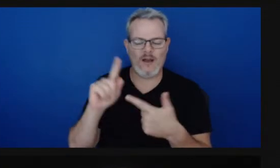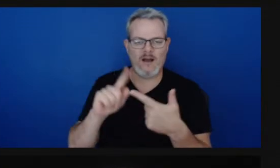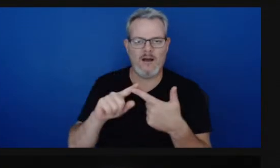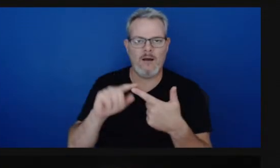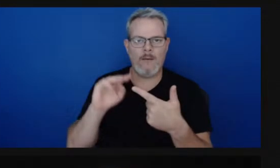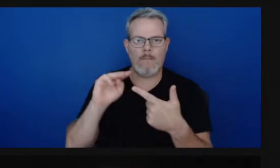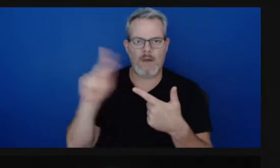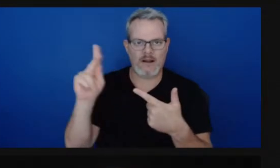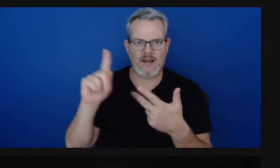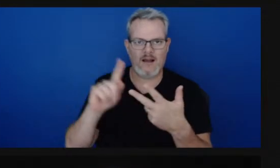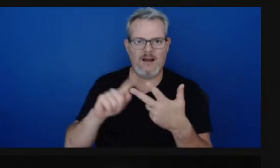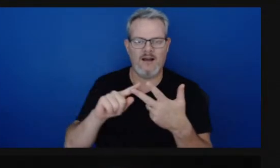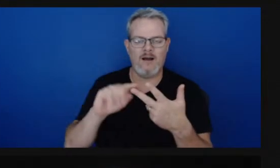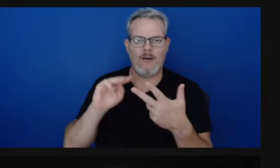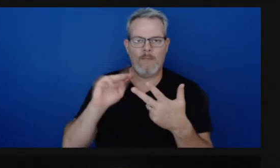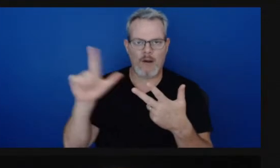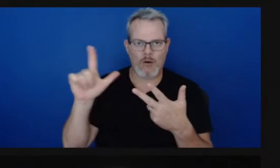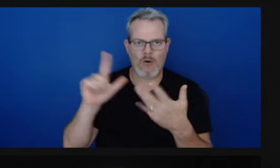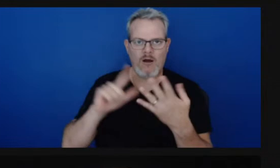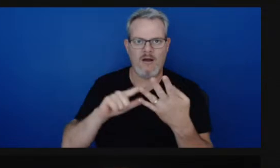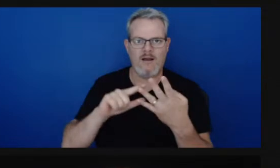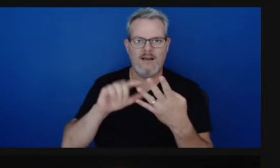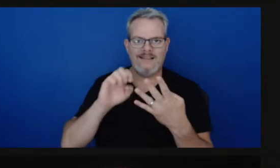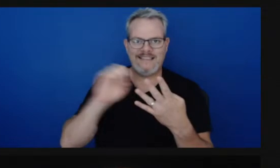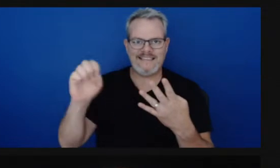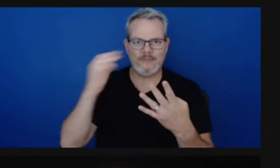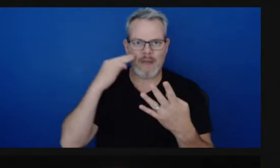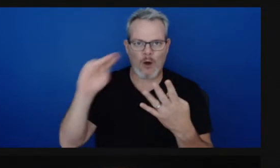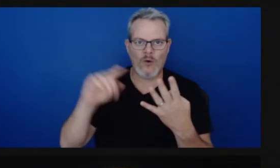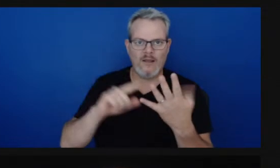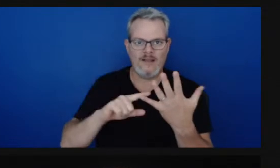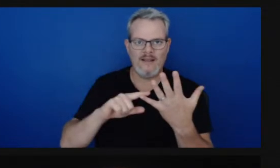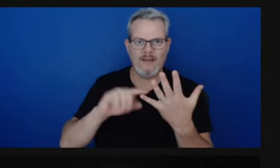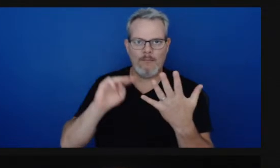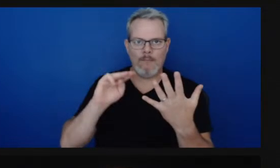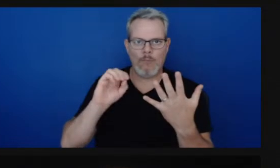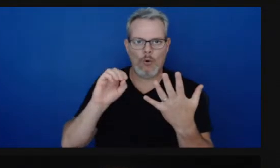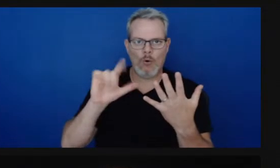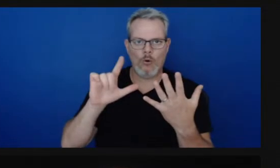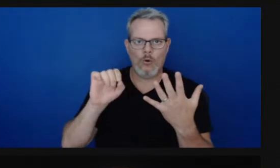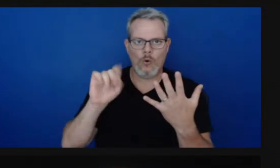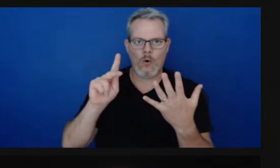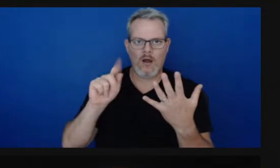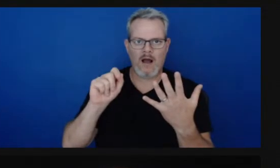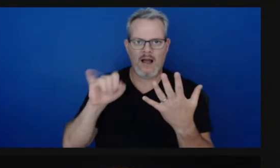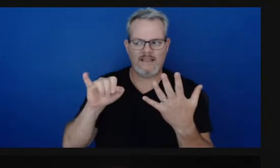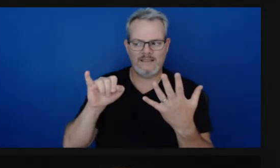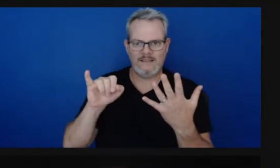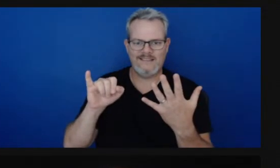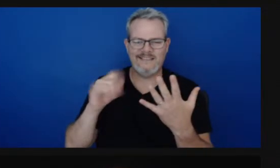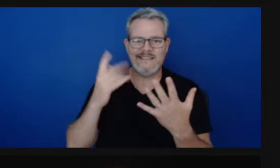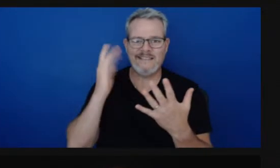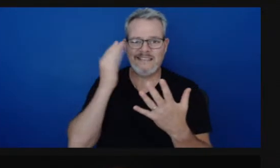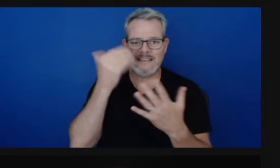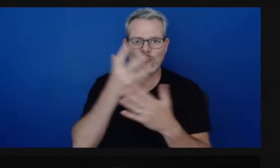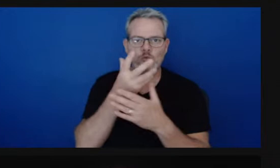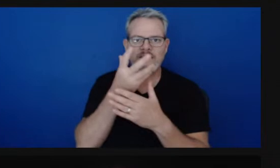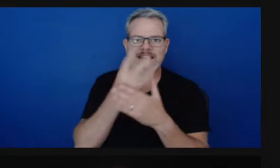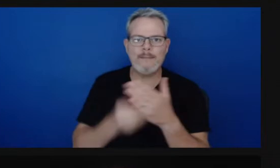West Maui, East Molokai, and it actually seems to disappear past